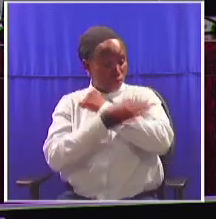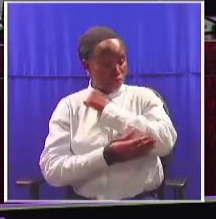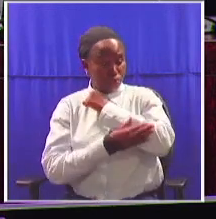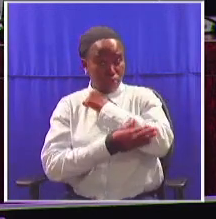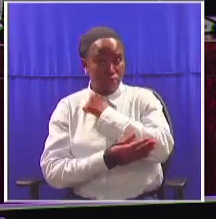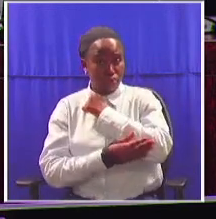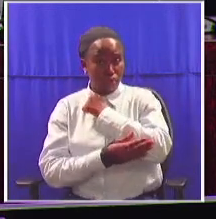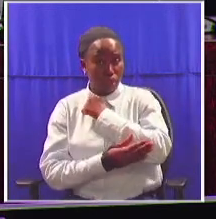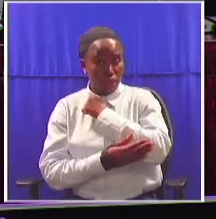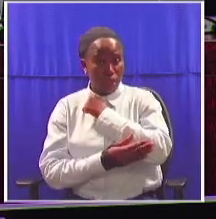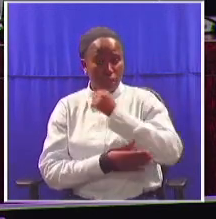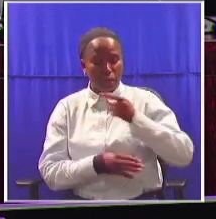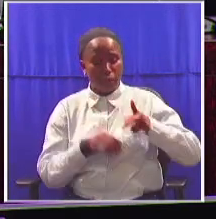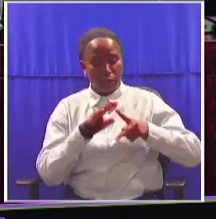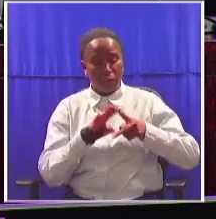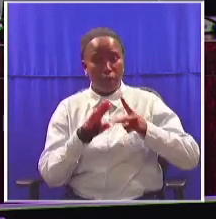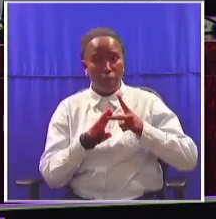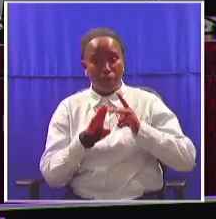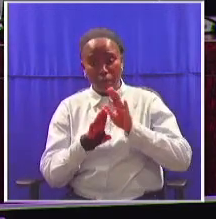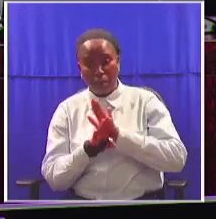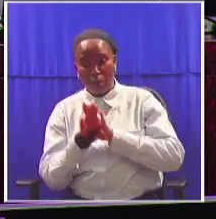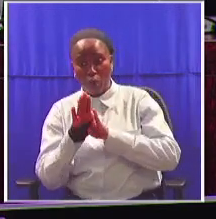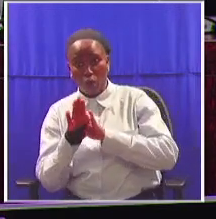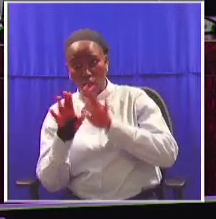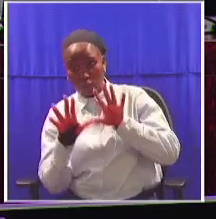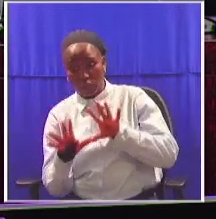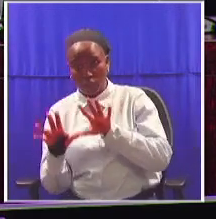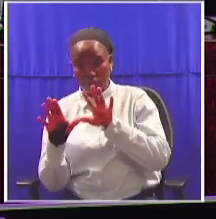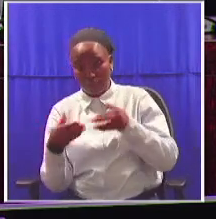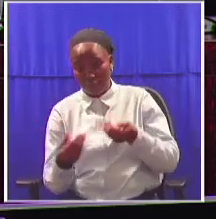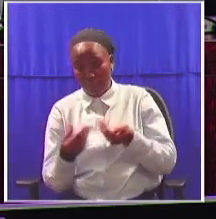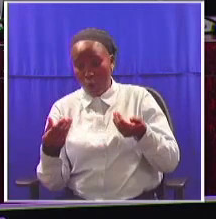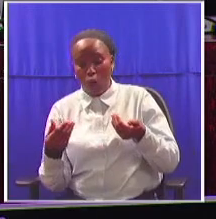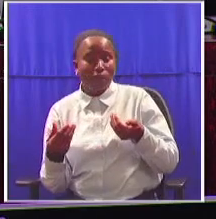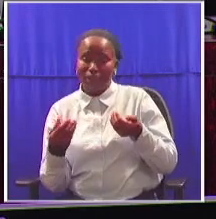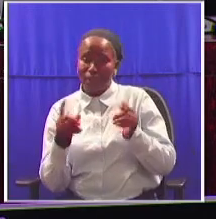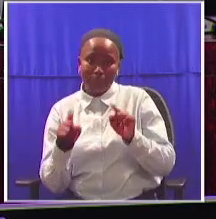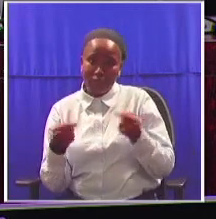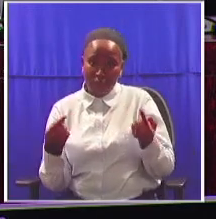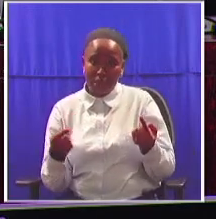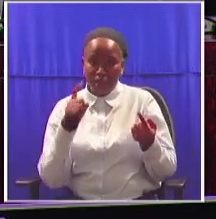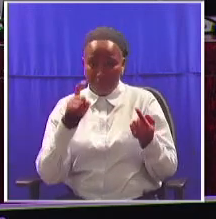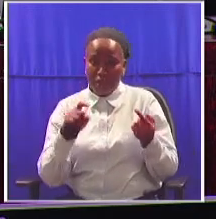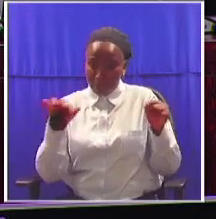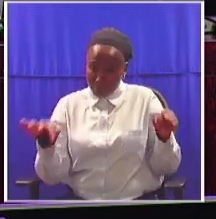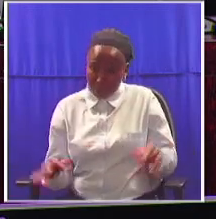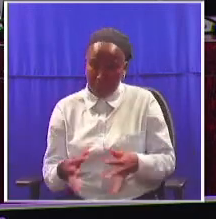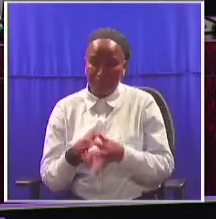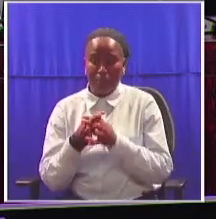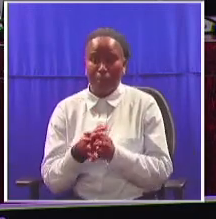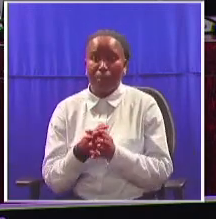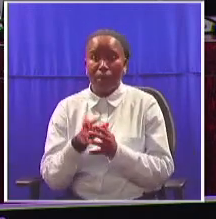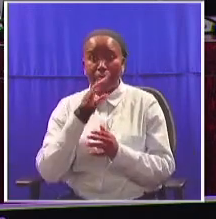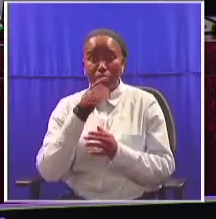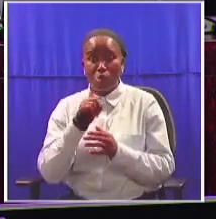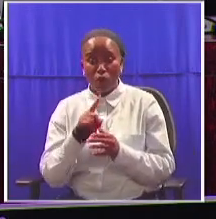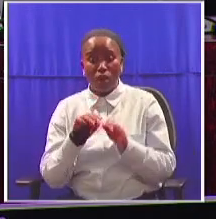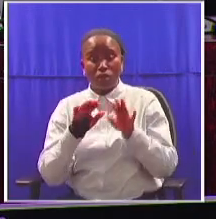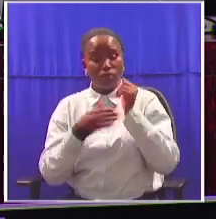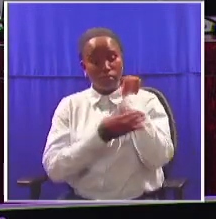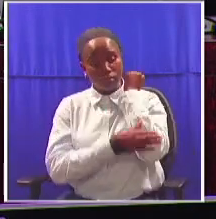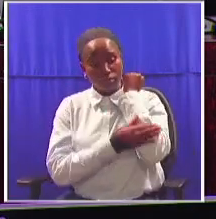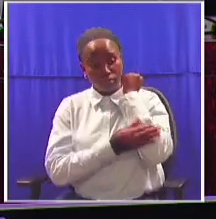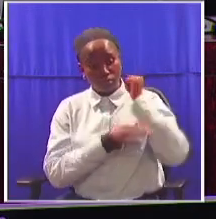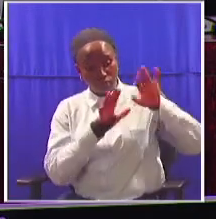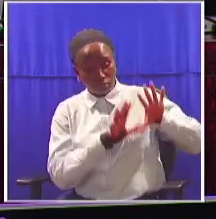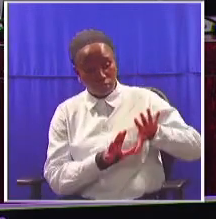from the progress of our continent as a whole. We will continue to work with our counterparts elsewhere on